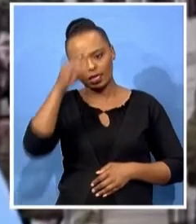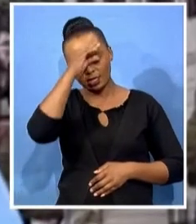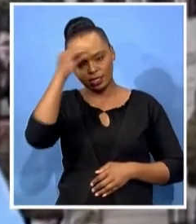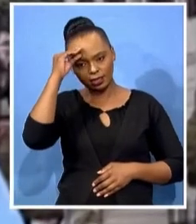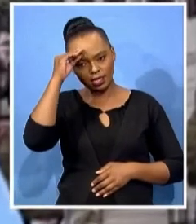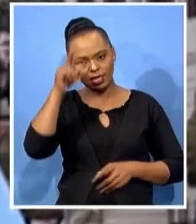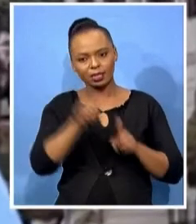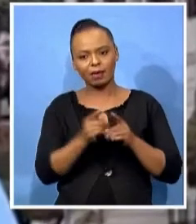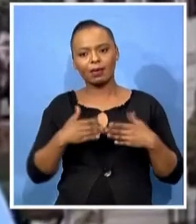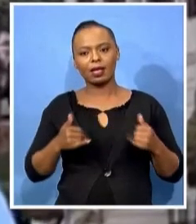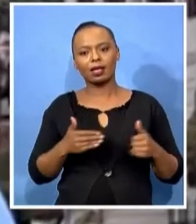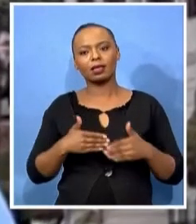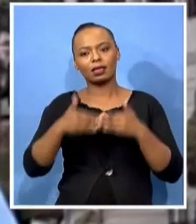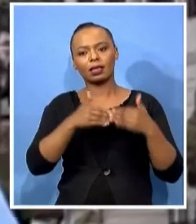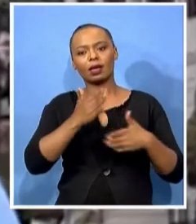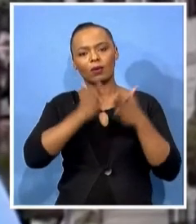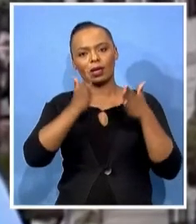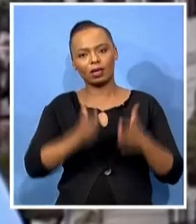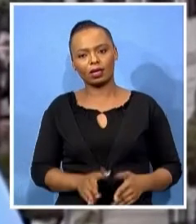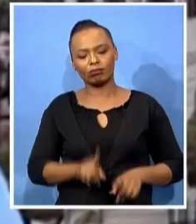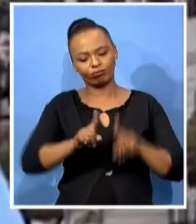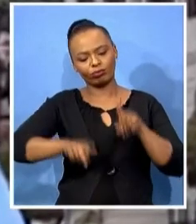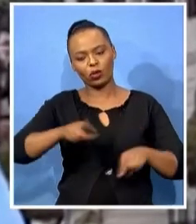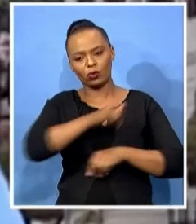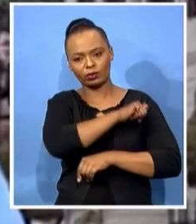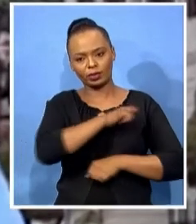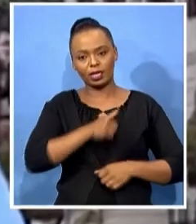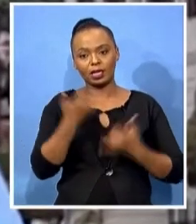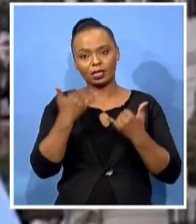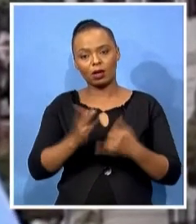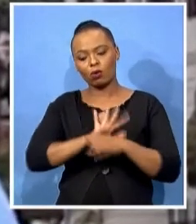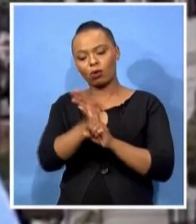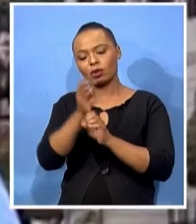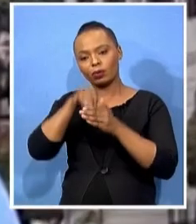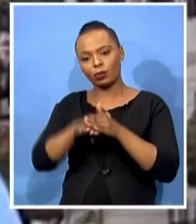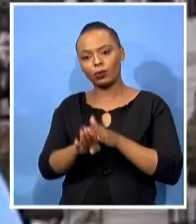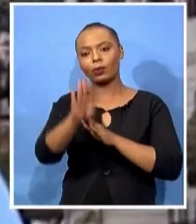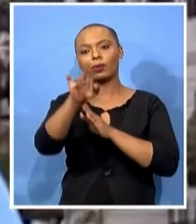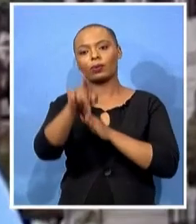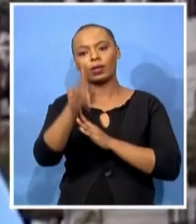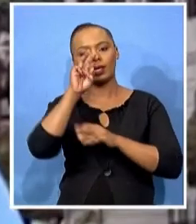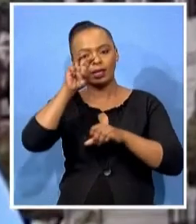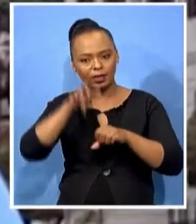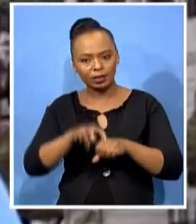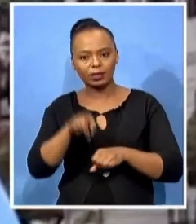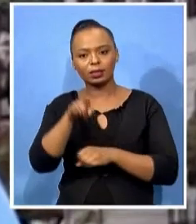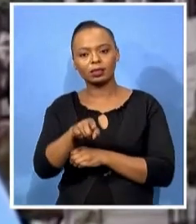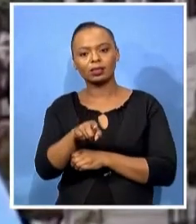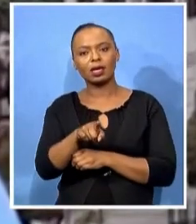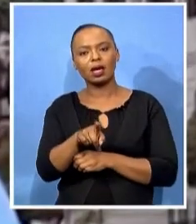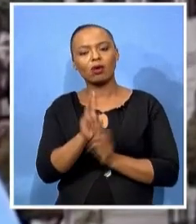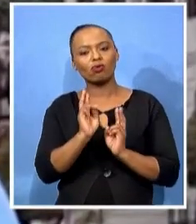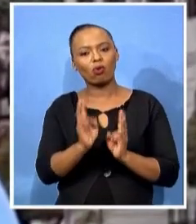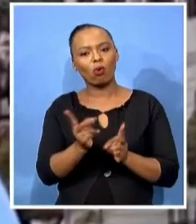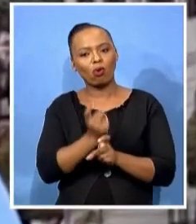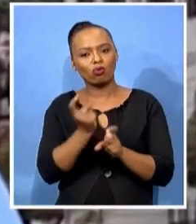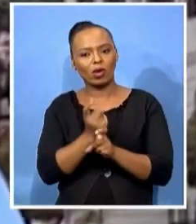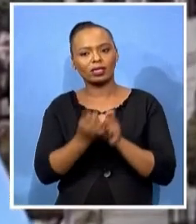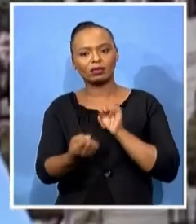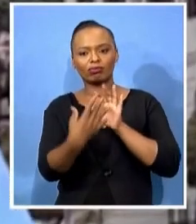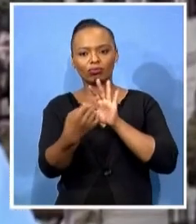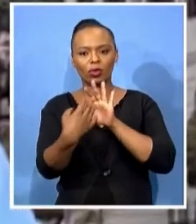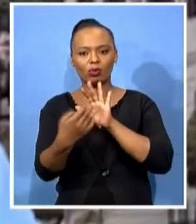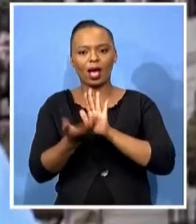are now in a second wave of the pandemic. We need to be updated regularly with such reports. Honourable Minister, I